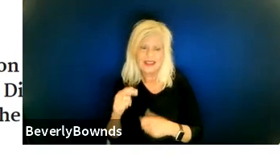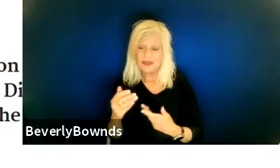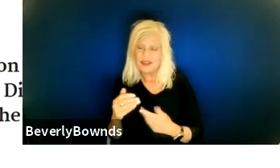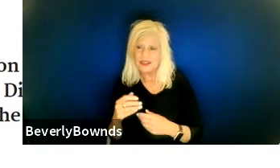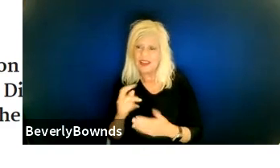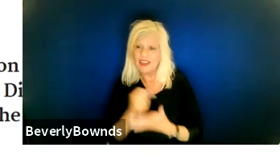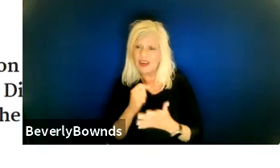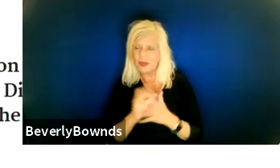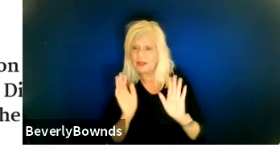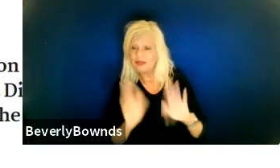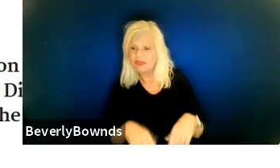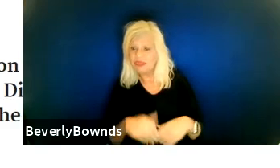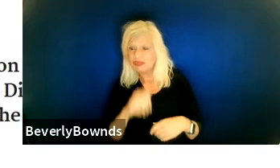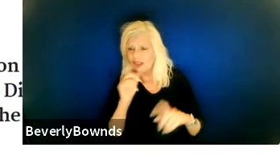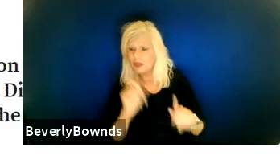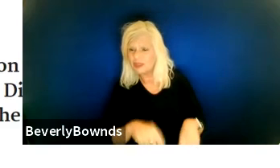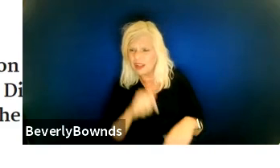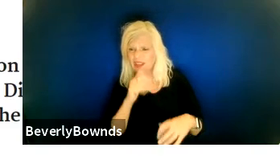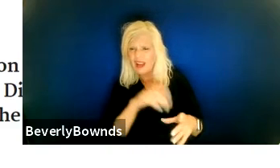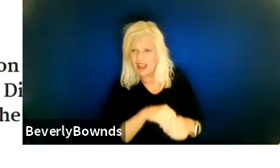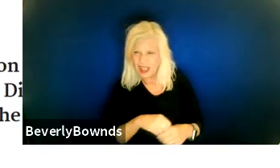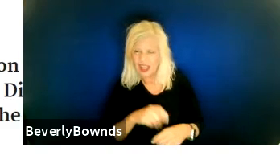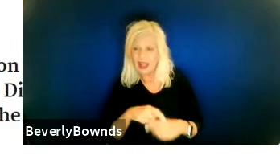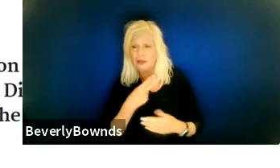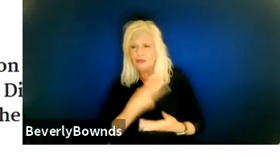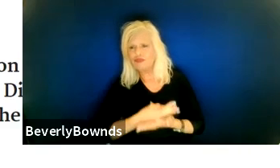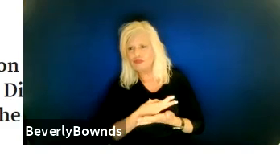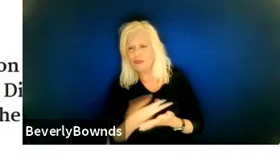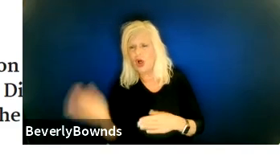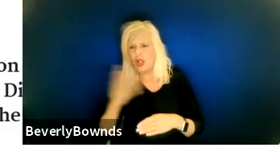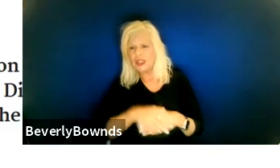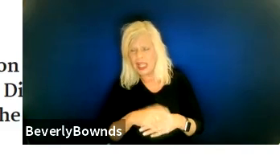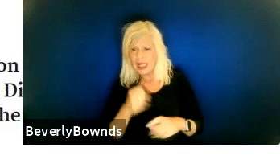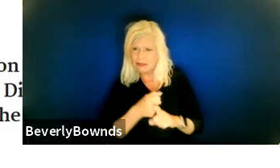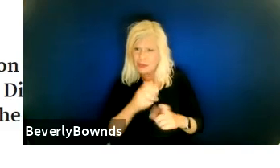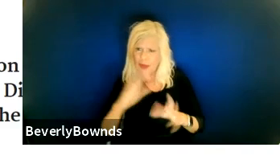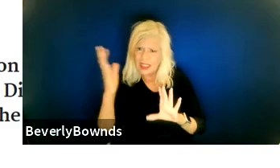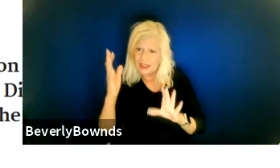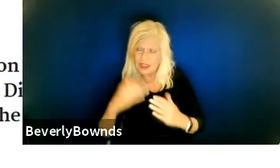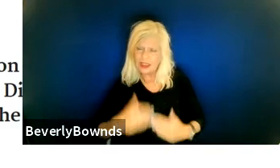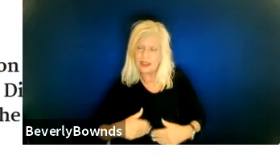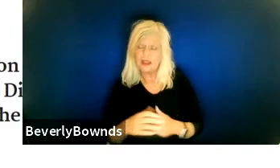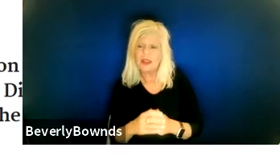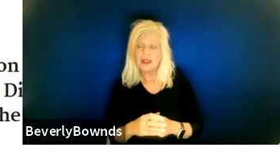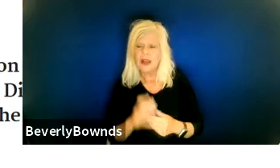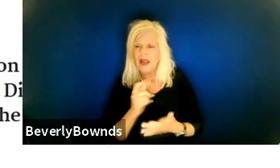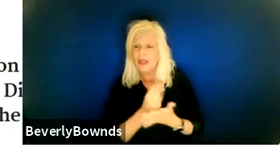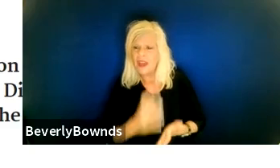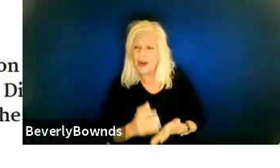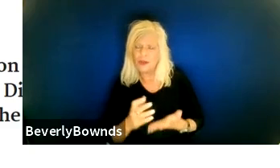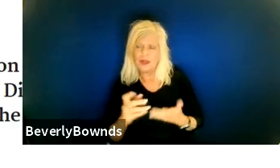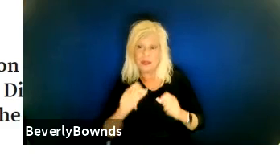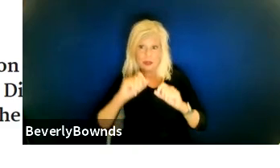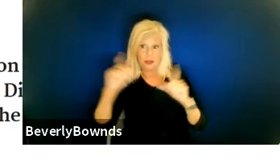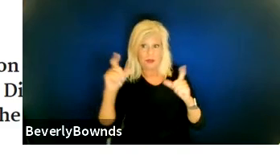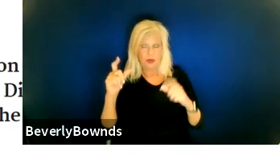and non-engaged. And he was supine all day. You know, he went through a traumatic event. And so the therapists were so surprised by